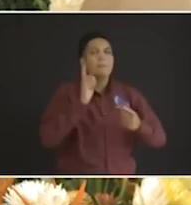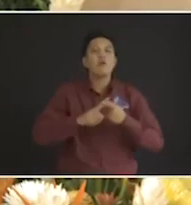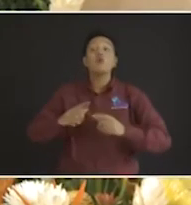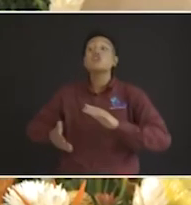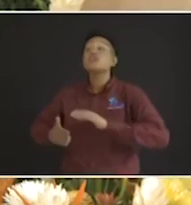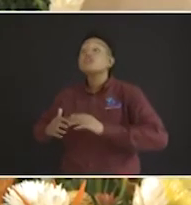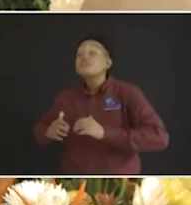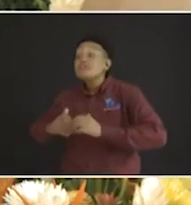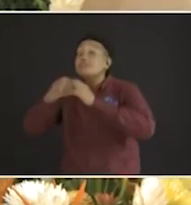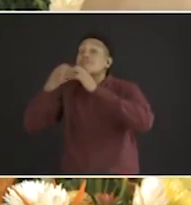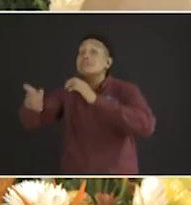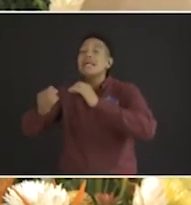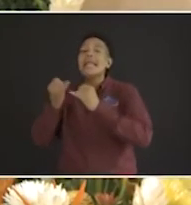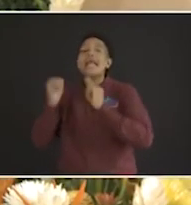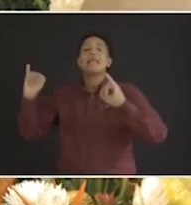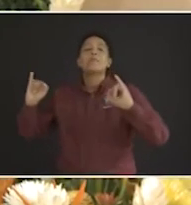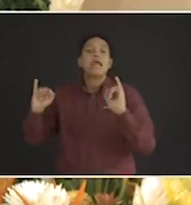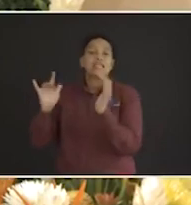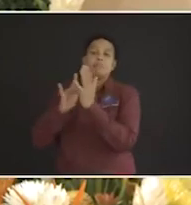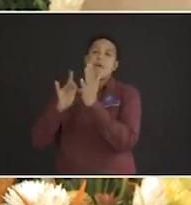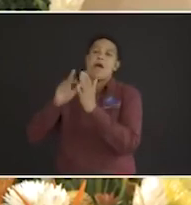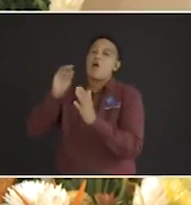independence of the Bank of Jamaica.